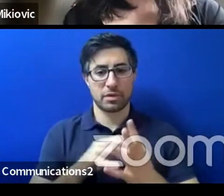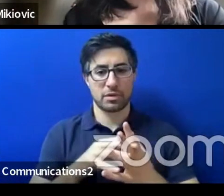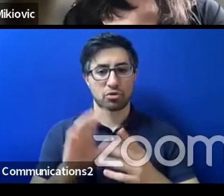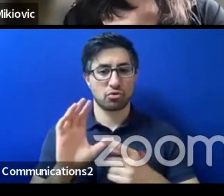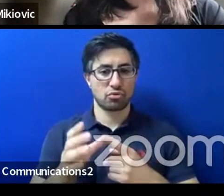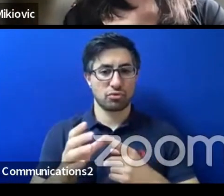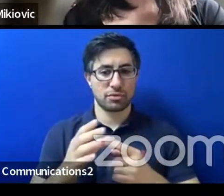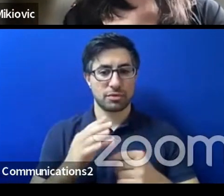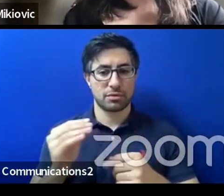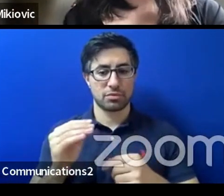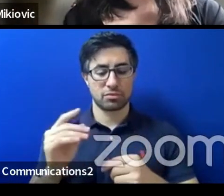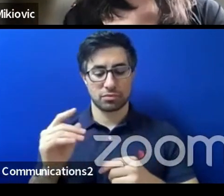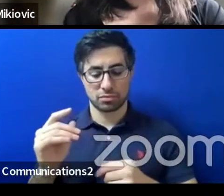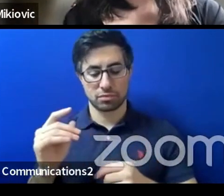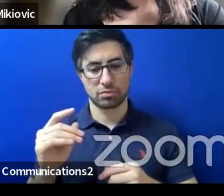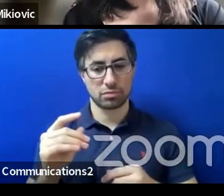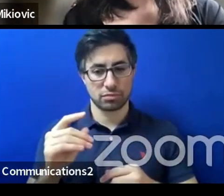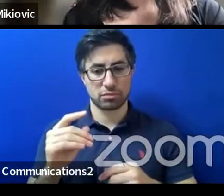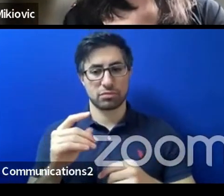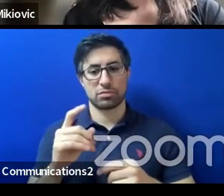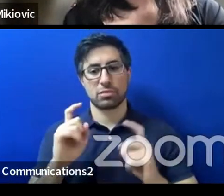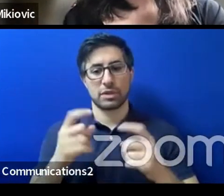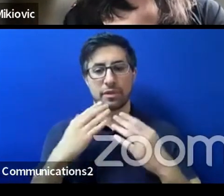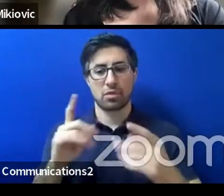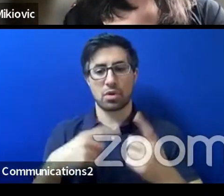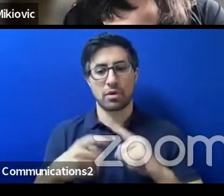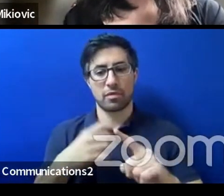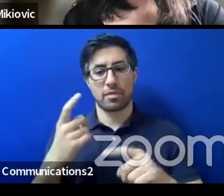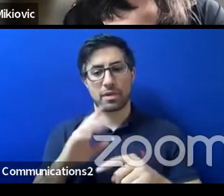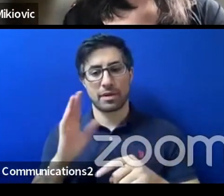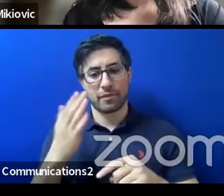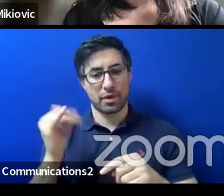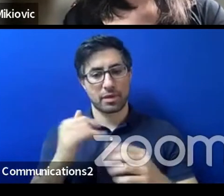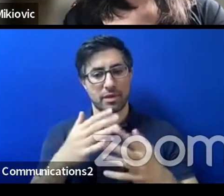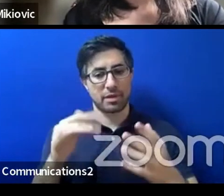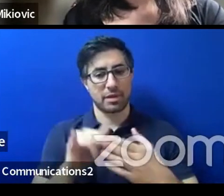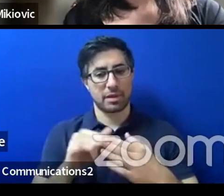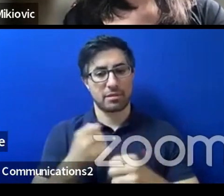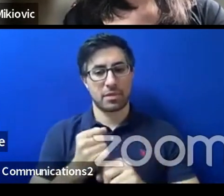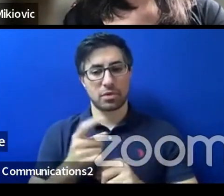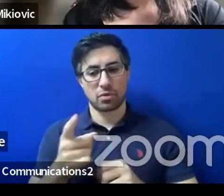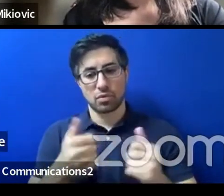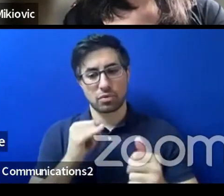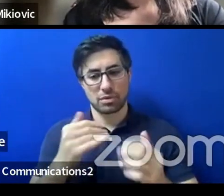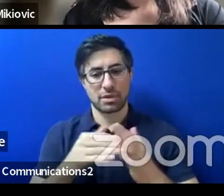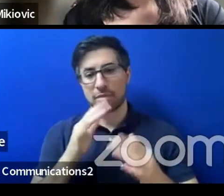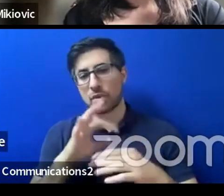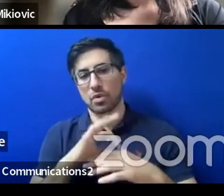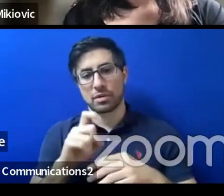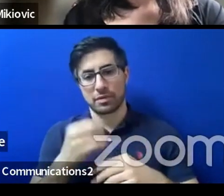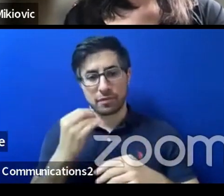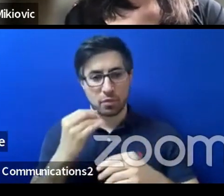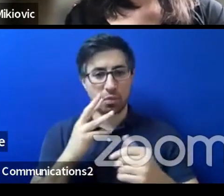culture, and just give thanks where you come from. And then never forget the things that made you, which is, again, Mother Earth. We need